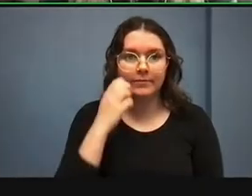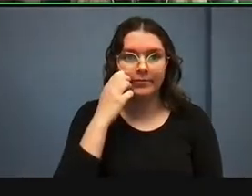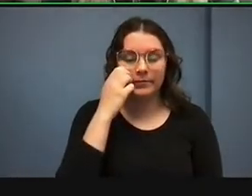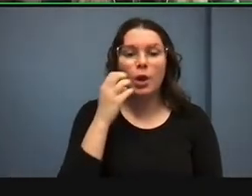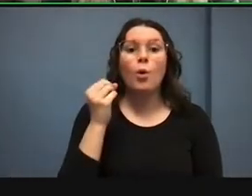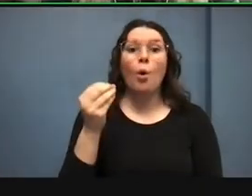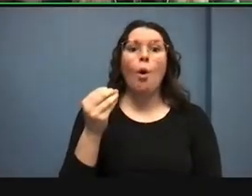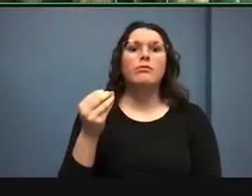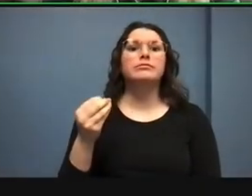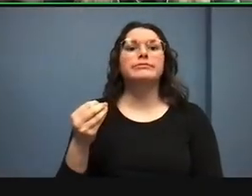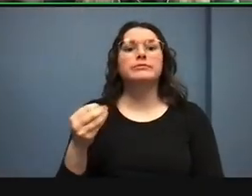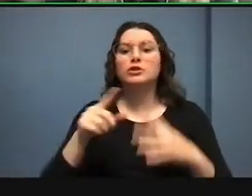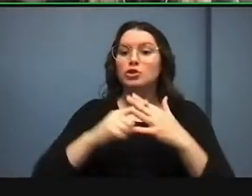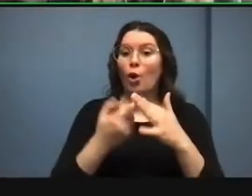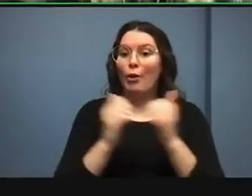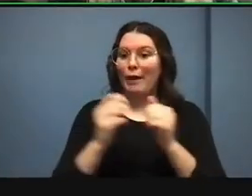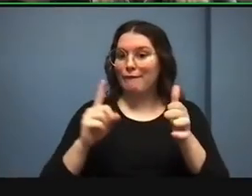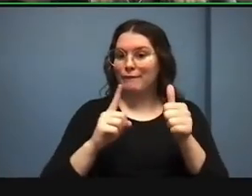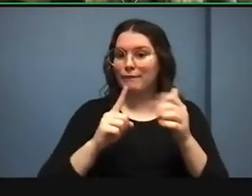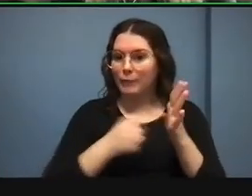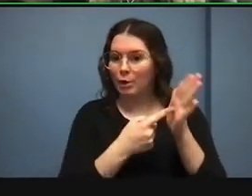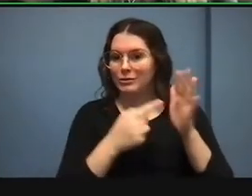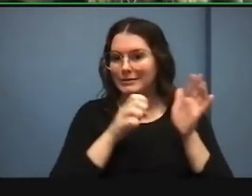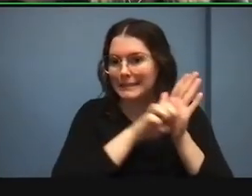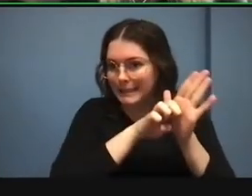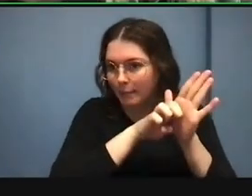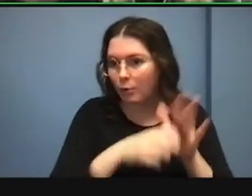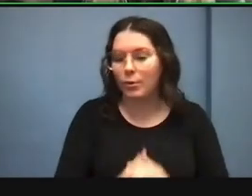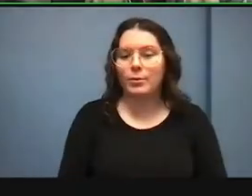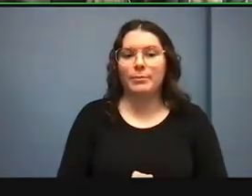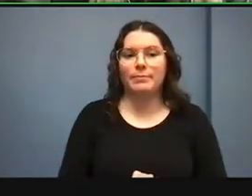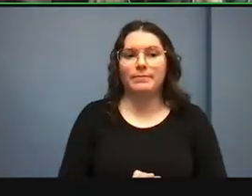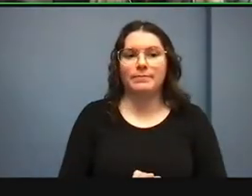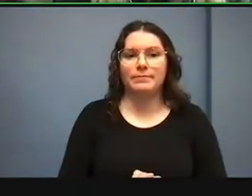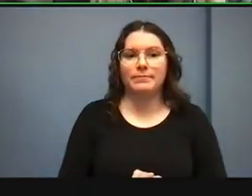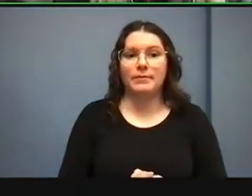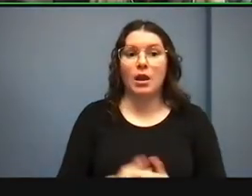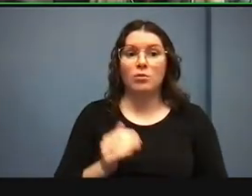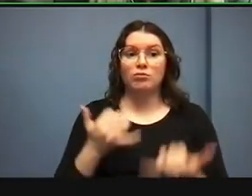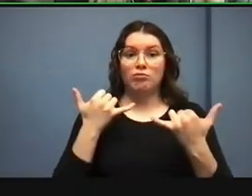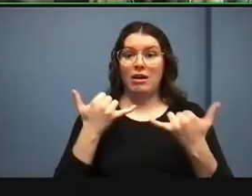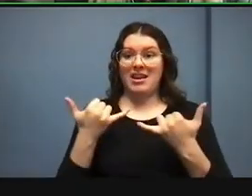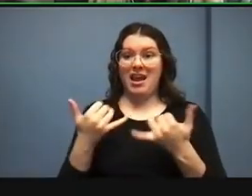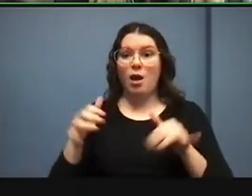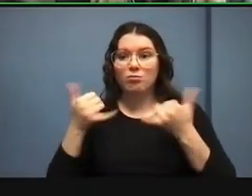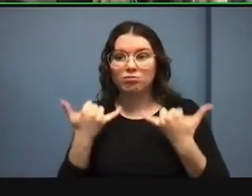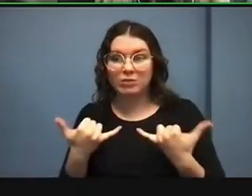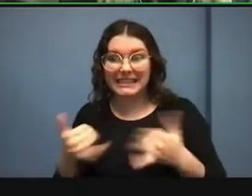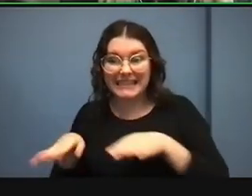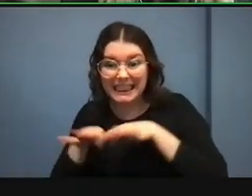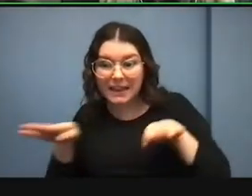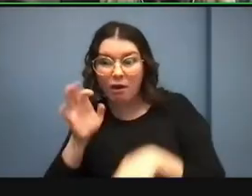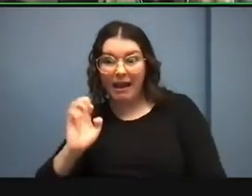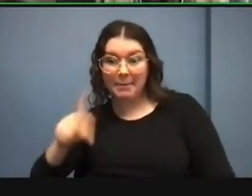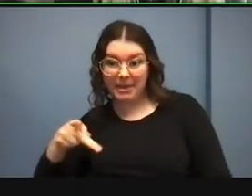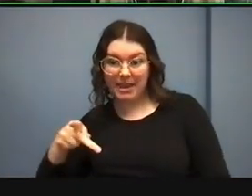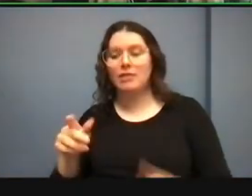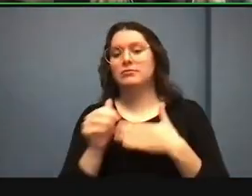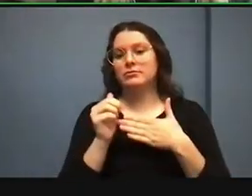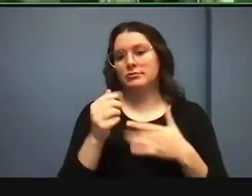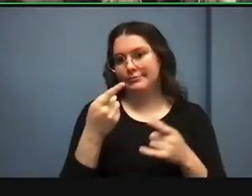So let's start with our first example. So our present level in our IEP is the